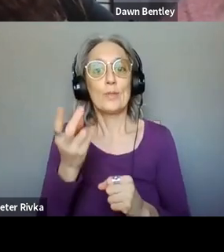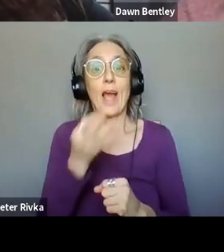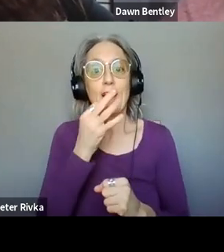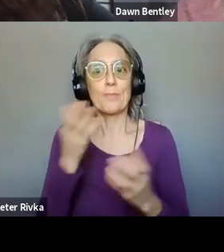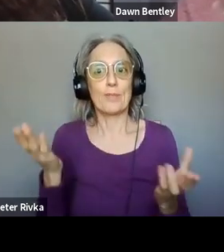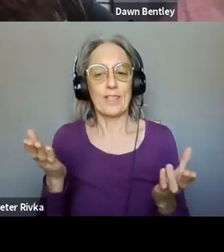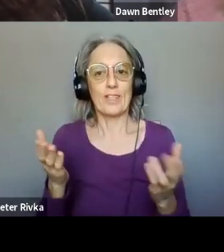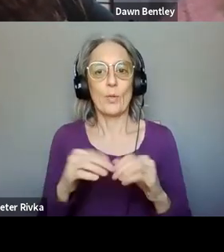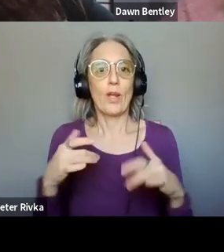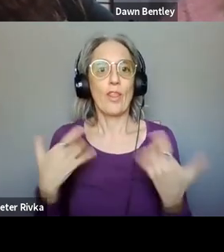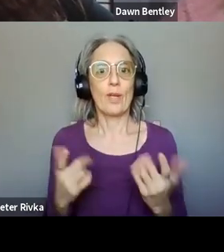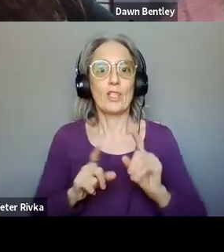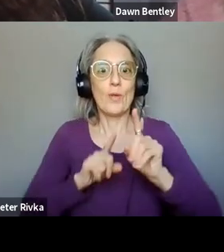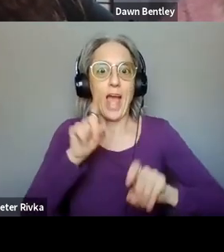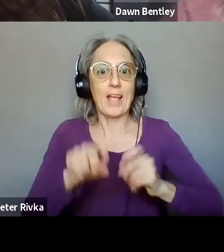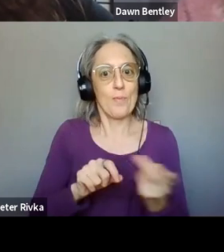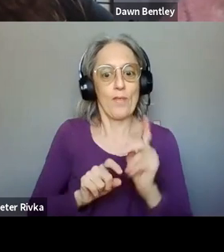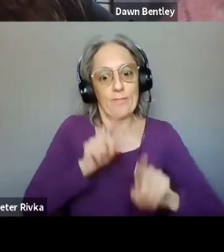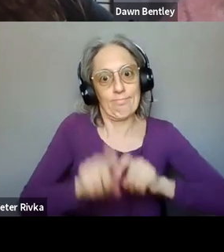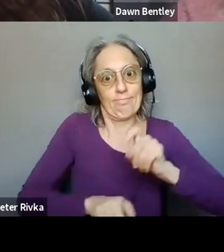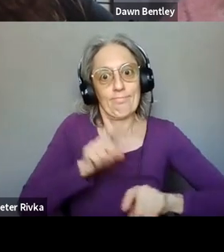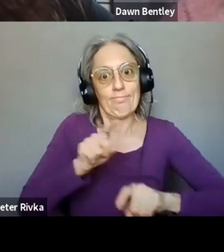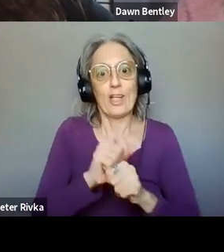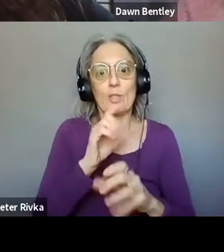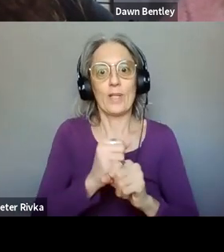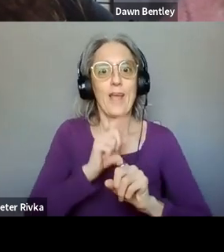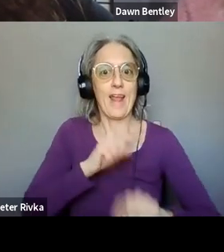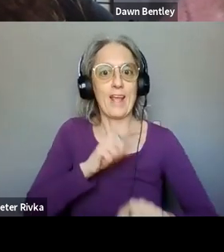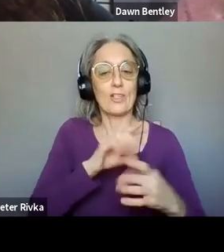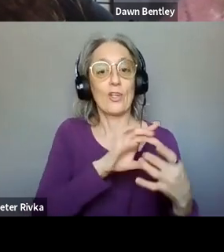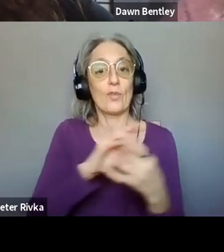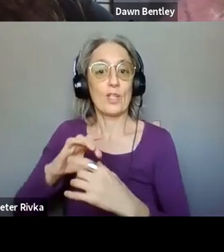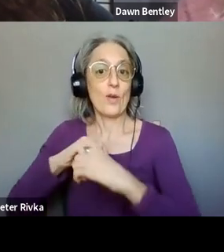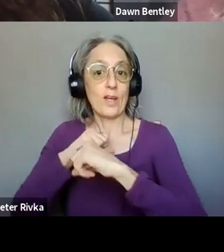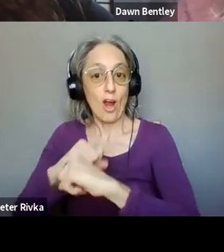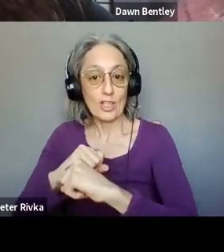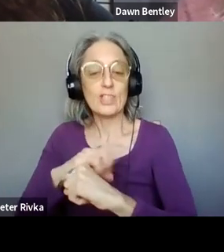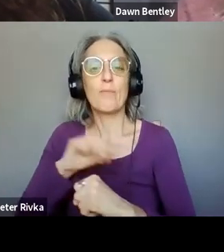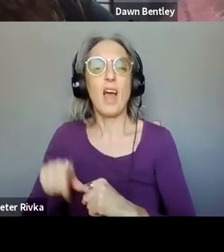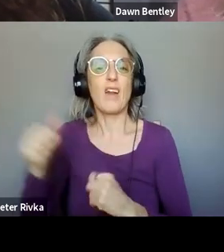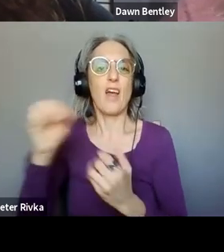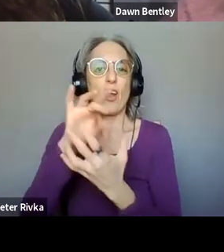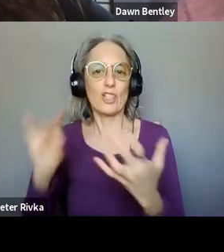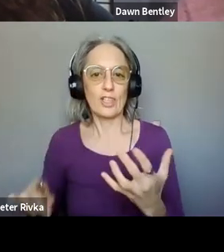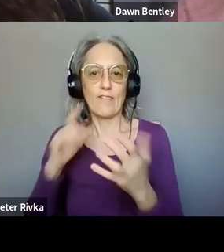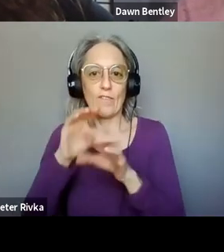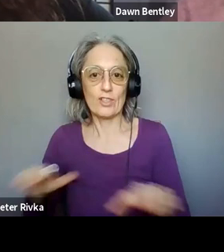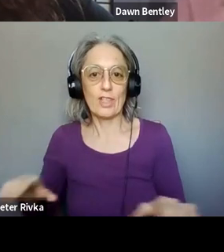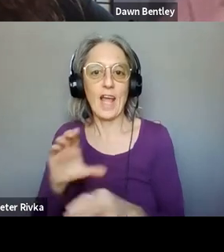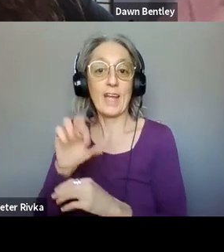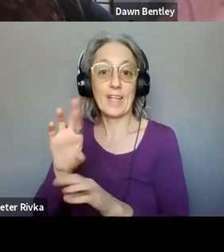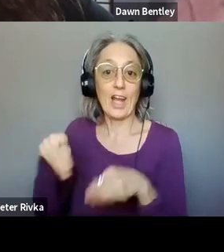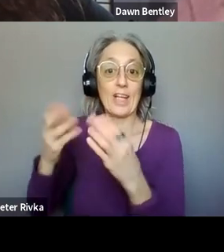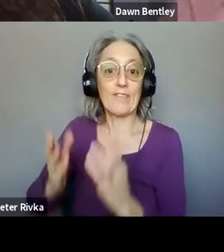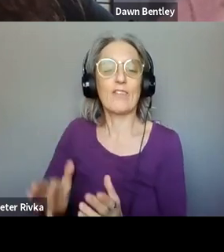ask them all of the questions that we need answered as far as guardianship and the alternatives for parents and caregivers. Heather,